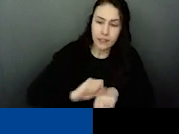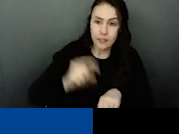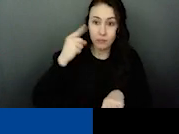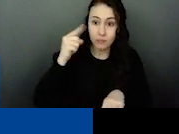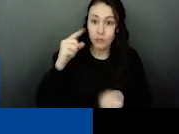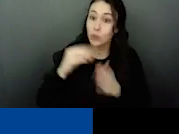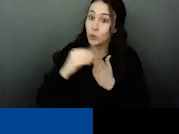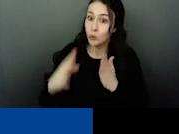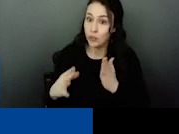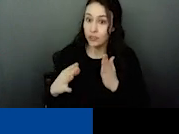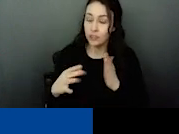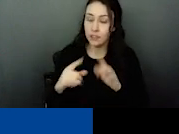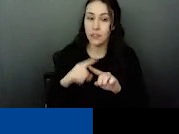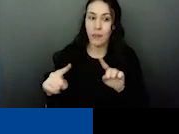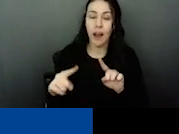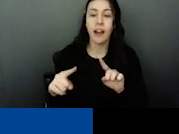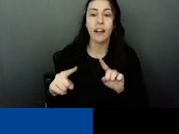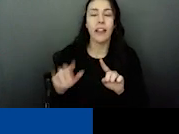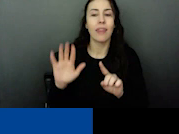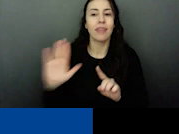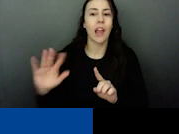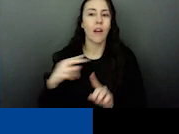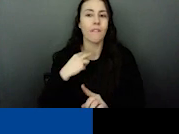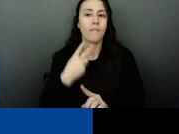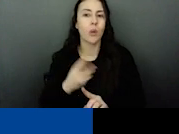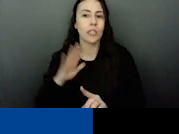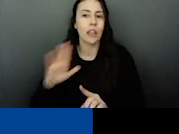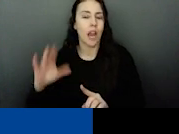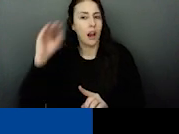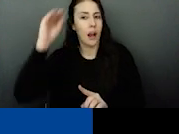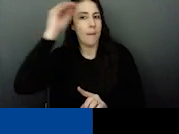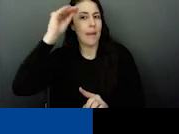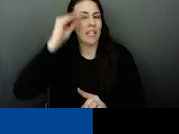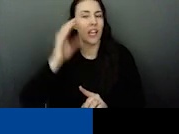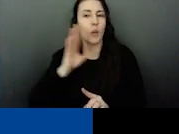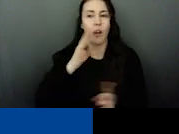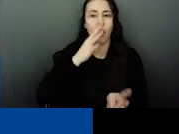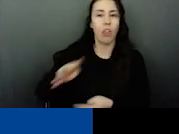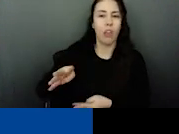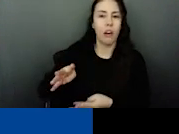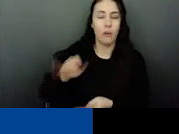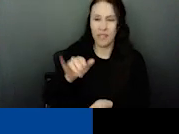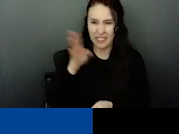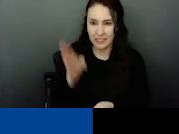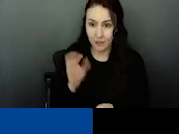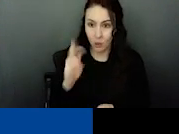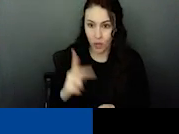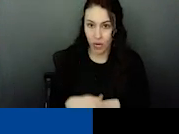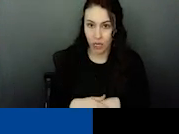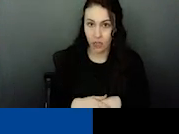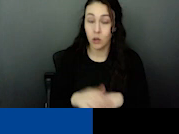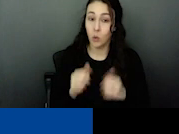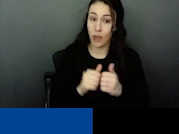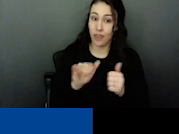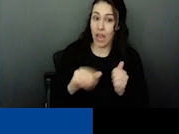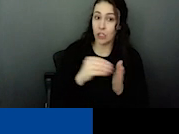leave the student voice out of what we're doing, which is never okay. And so with the student impact toolkit, what you'll be